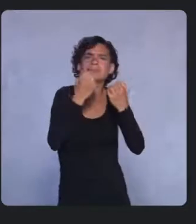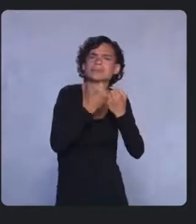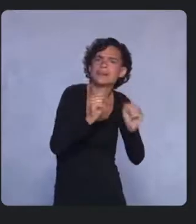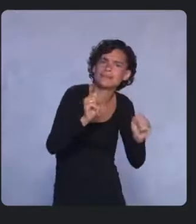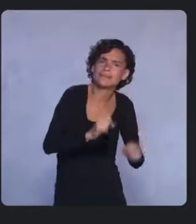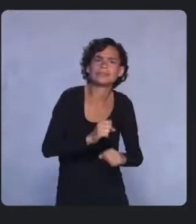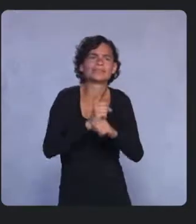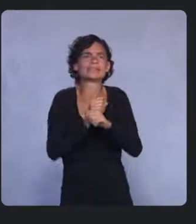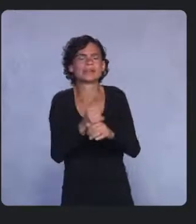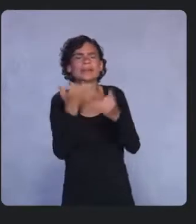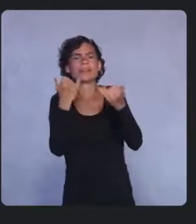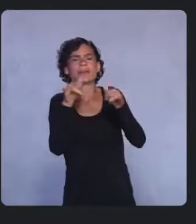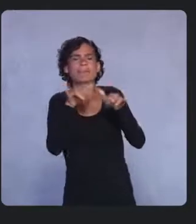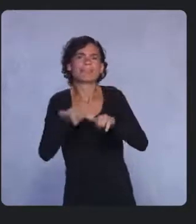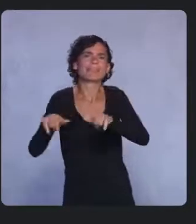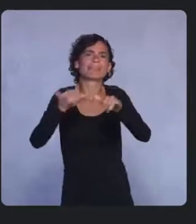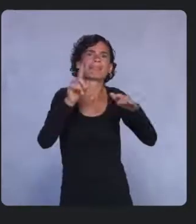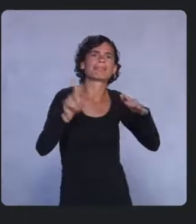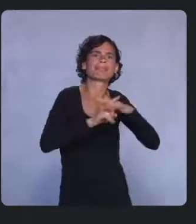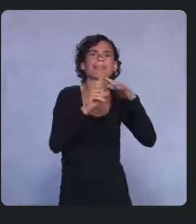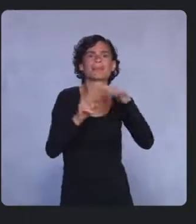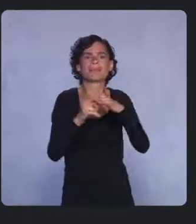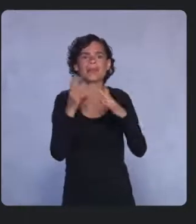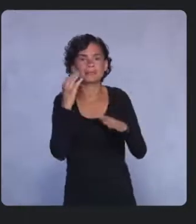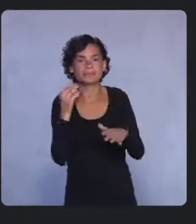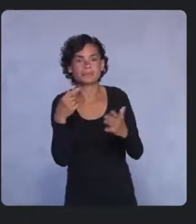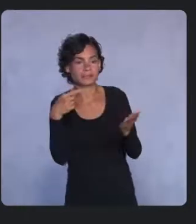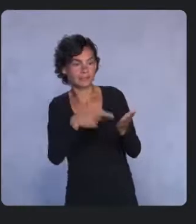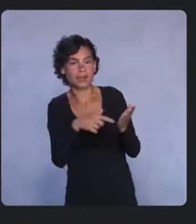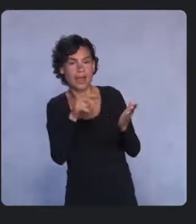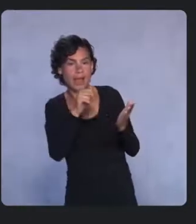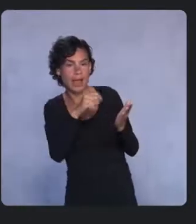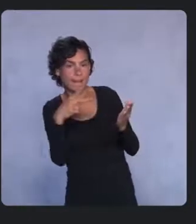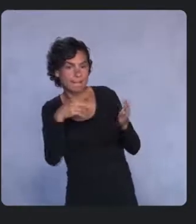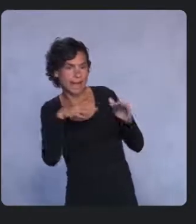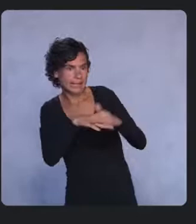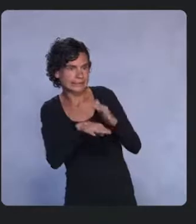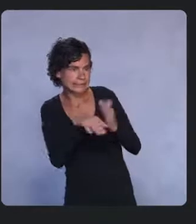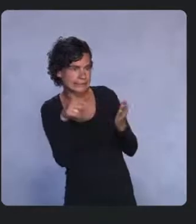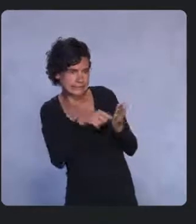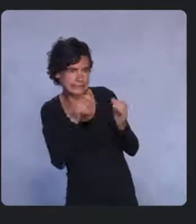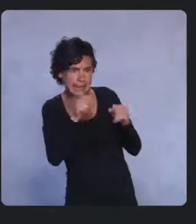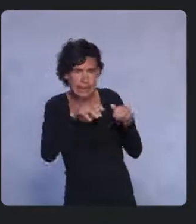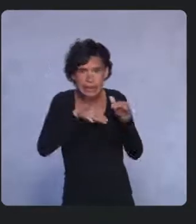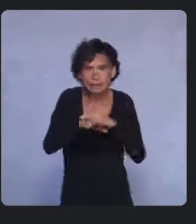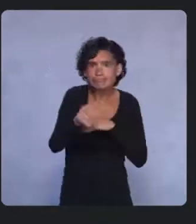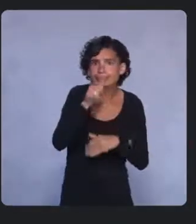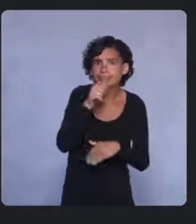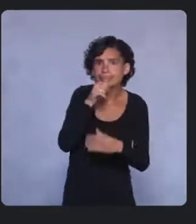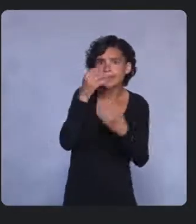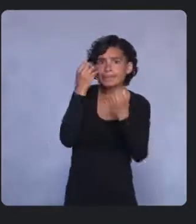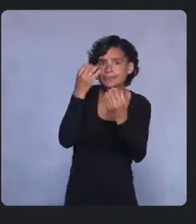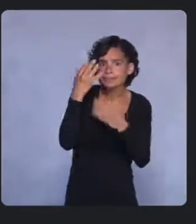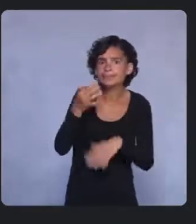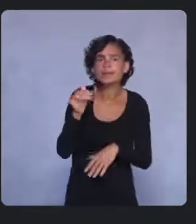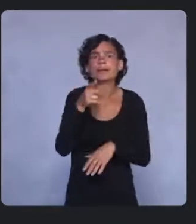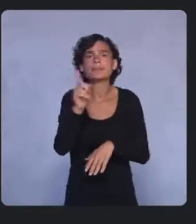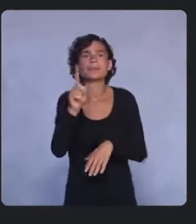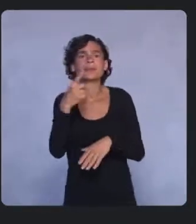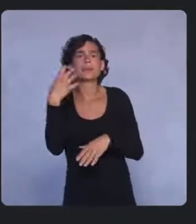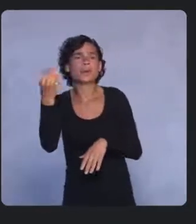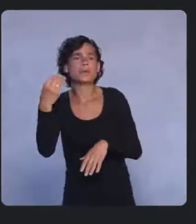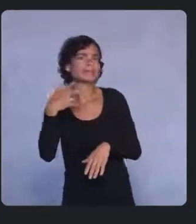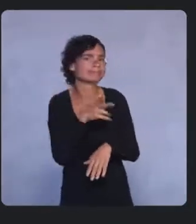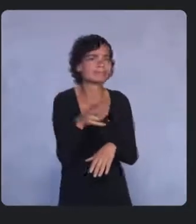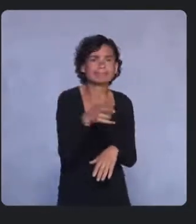common experience, granting an app access to sensitive information. Turn-by-turn directions based on your precise